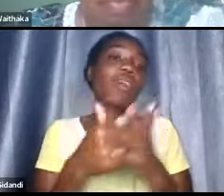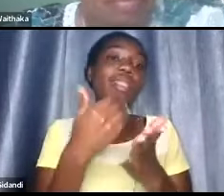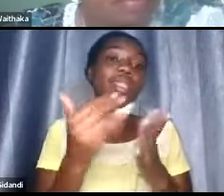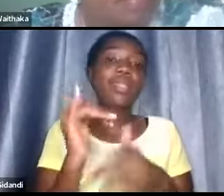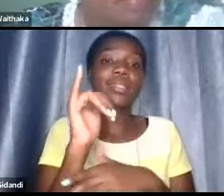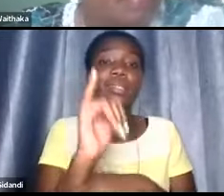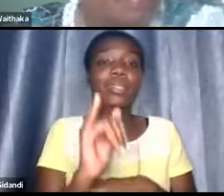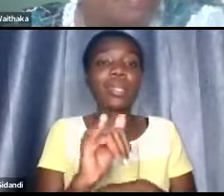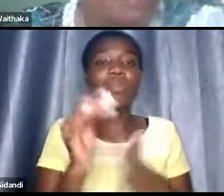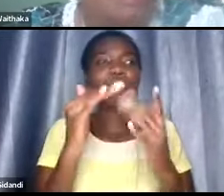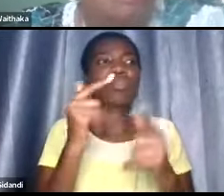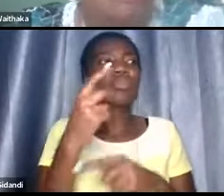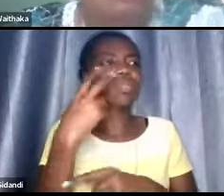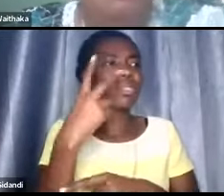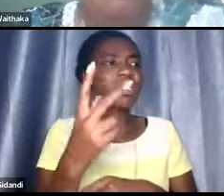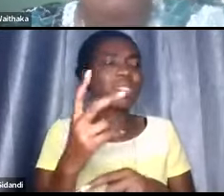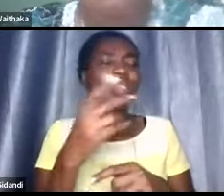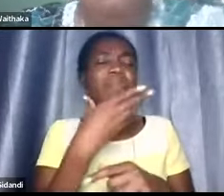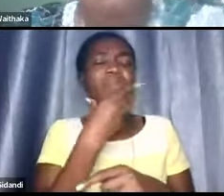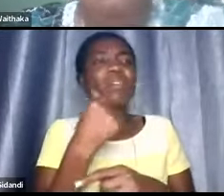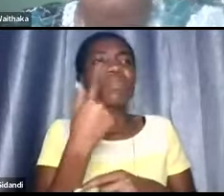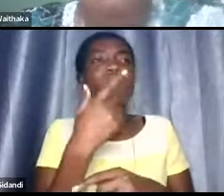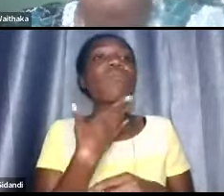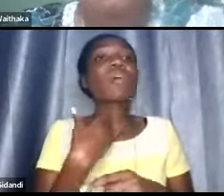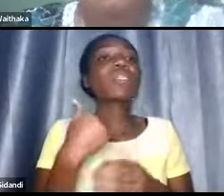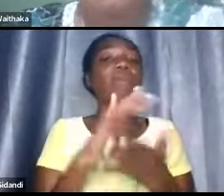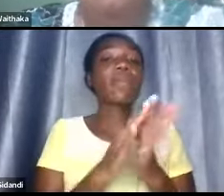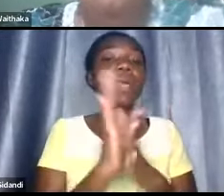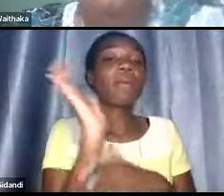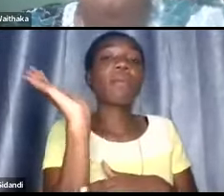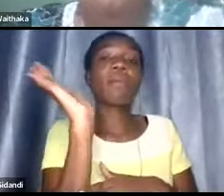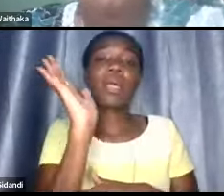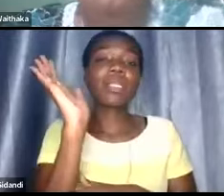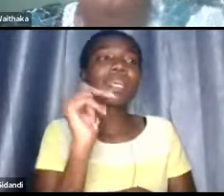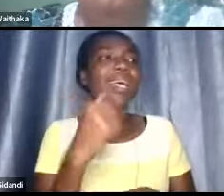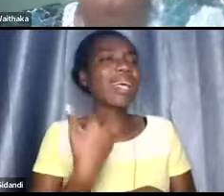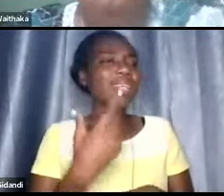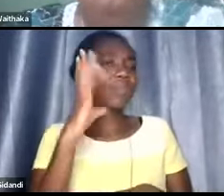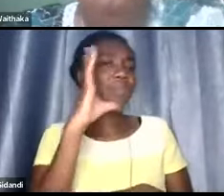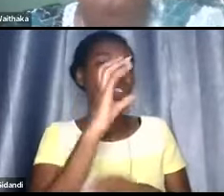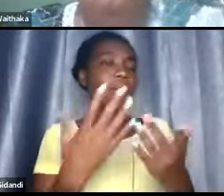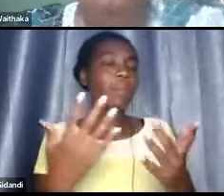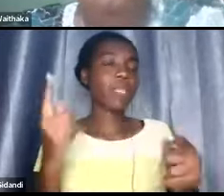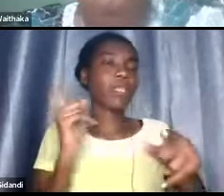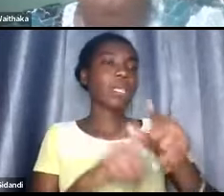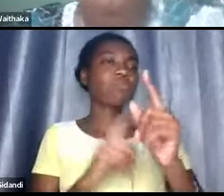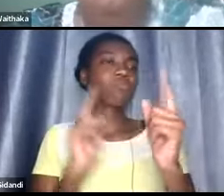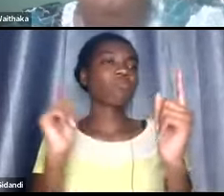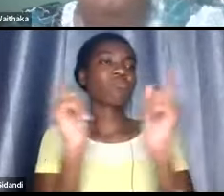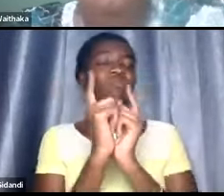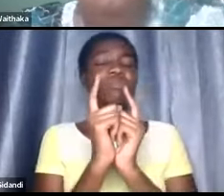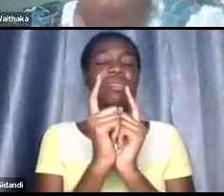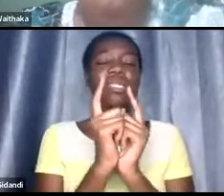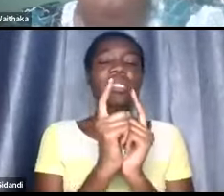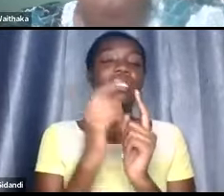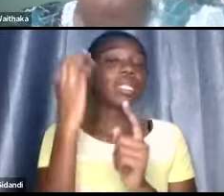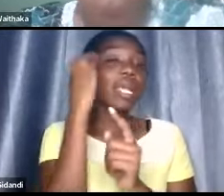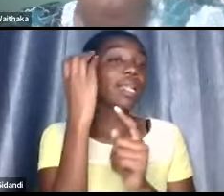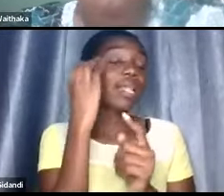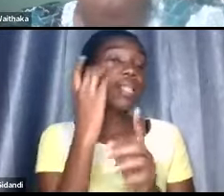guy who wanted to become a cabin crew, aren't we missing something when we approach careers in terms of what already